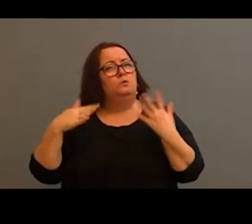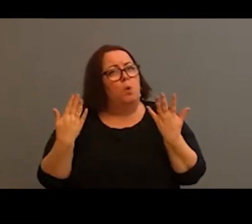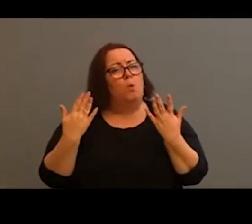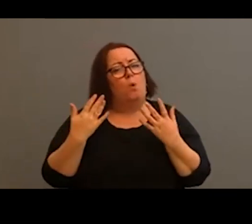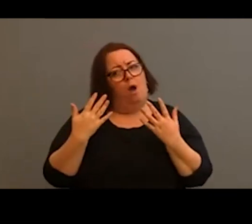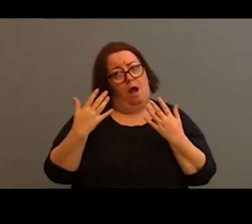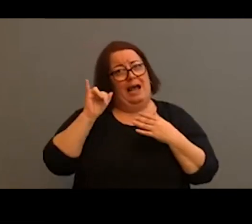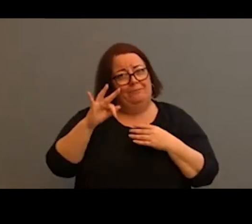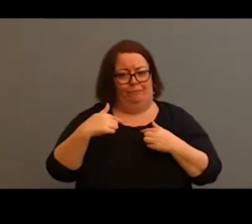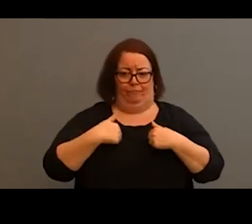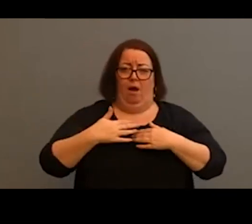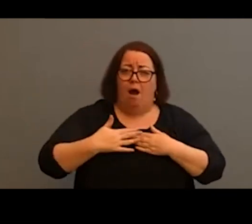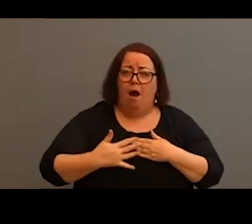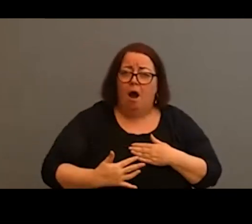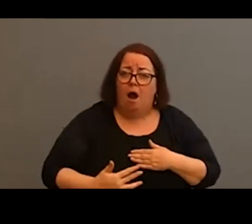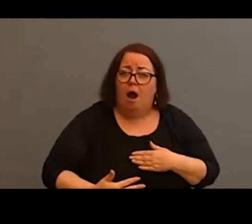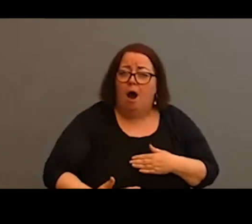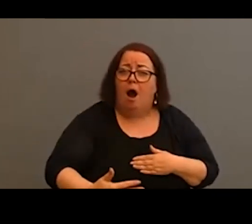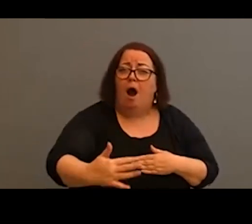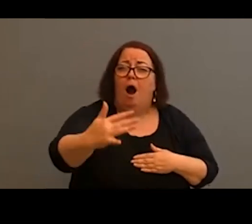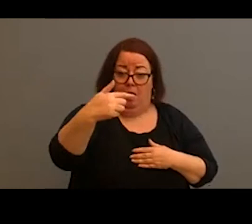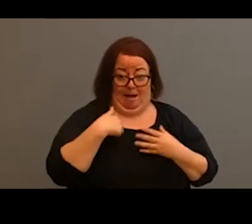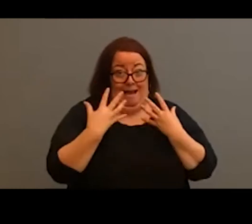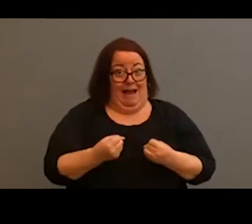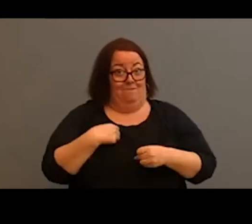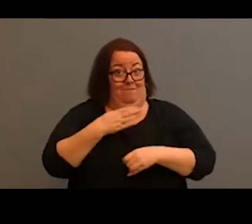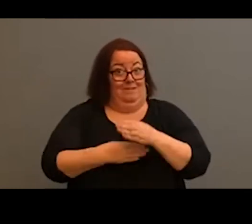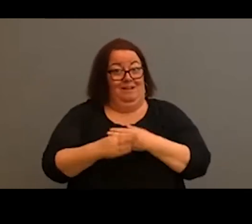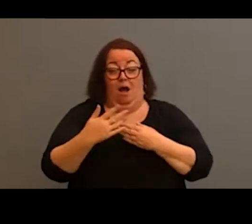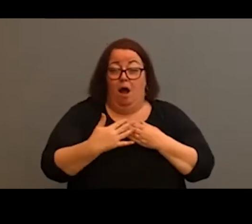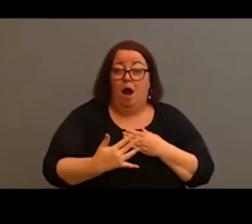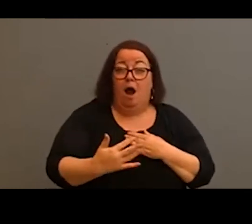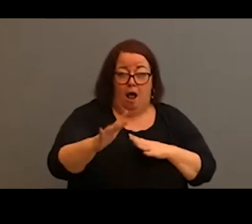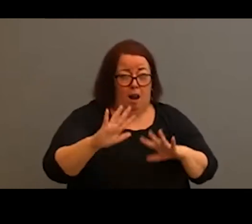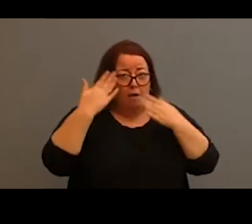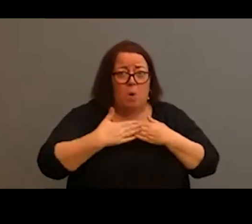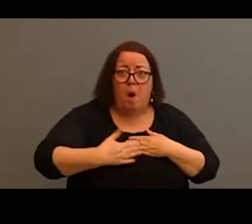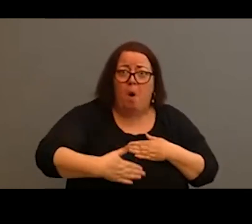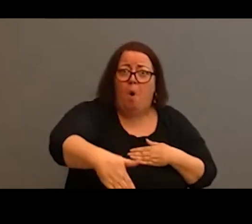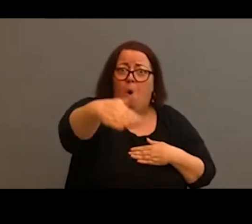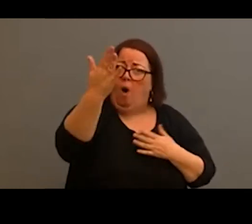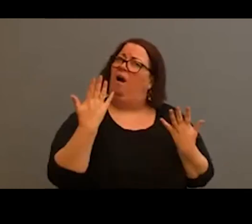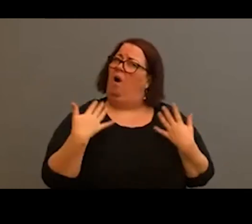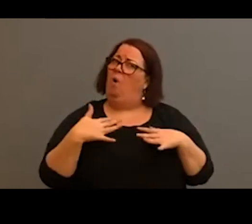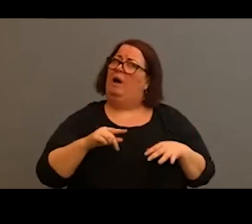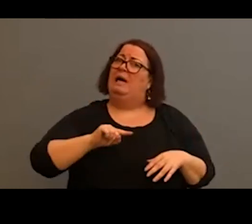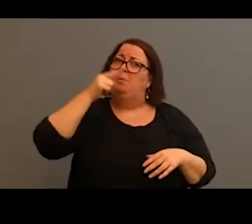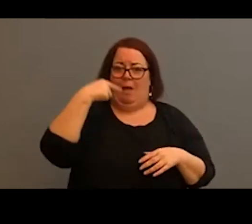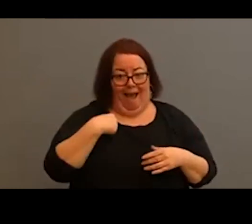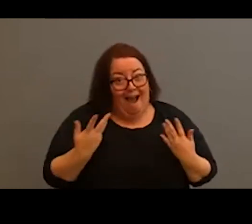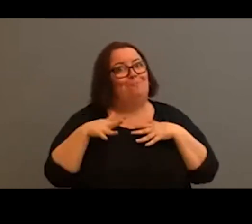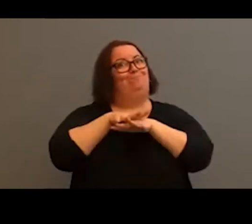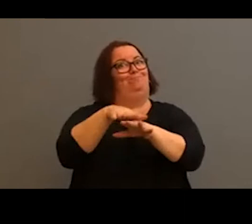included, are able to contribute to society in one form or another, is simply not